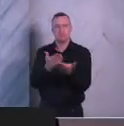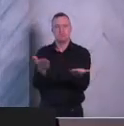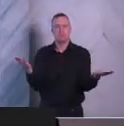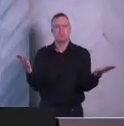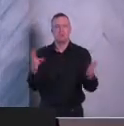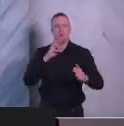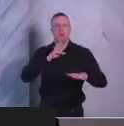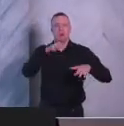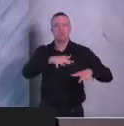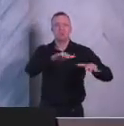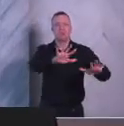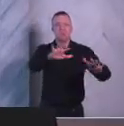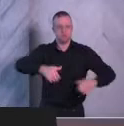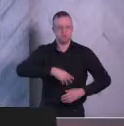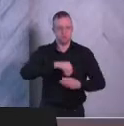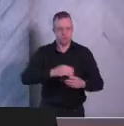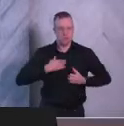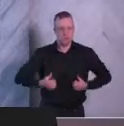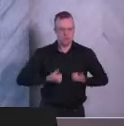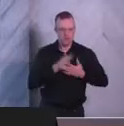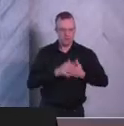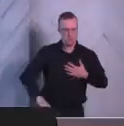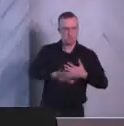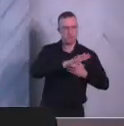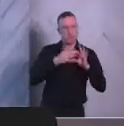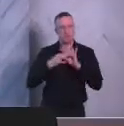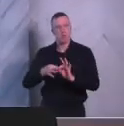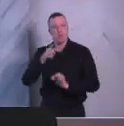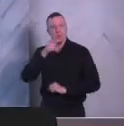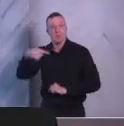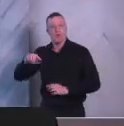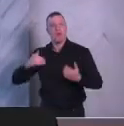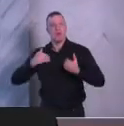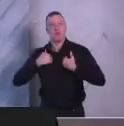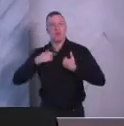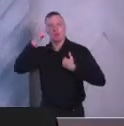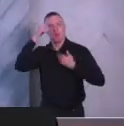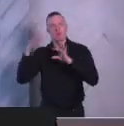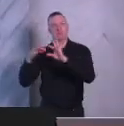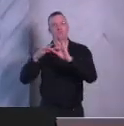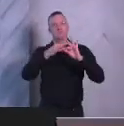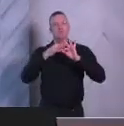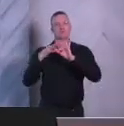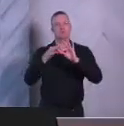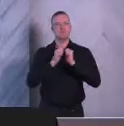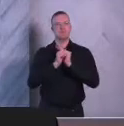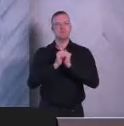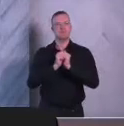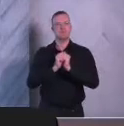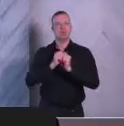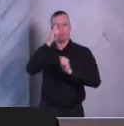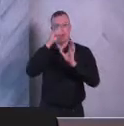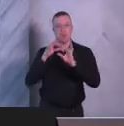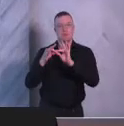life within the waters, and our relatives, the animals. And now our minds are one. We gather our minds together and